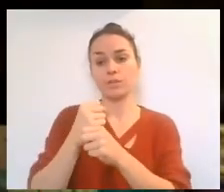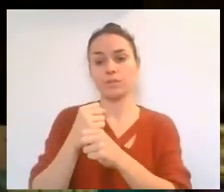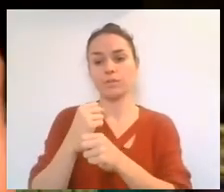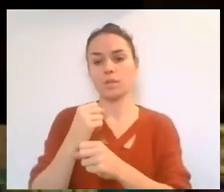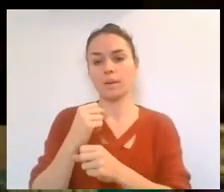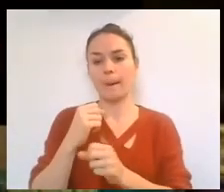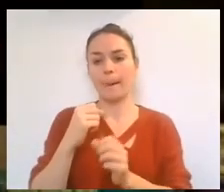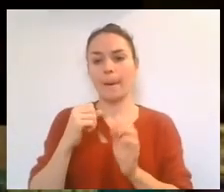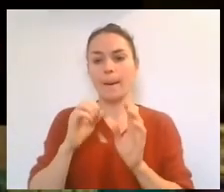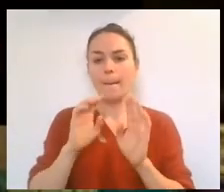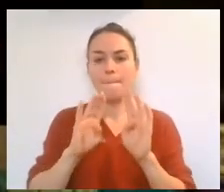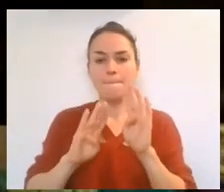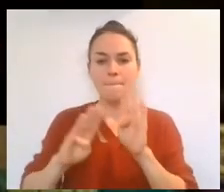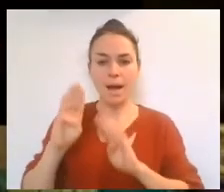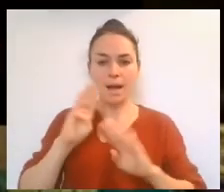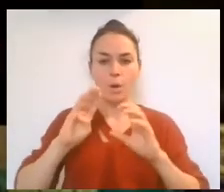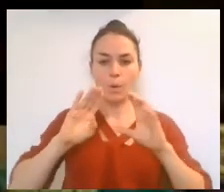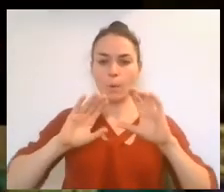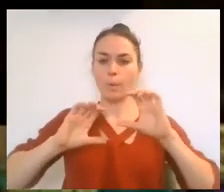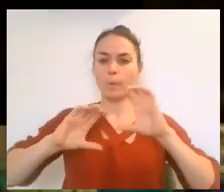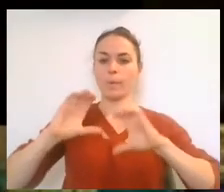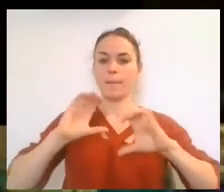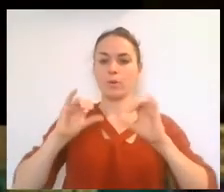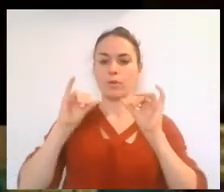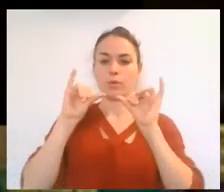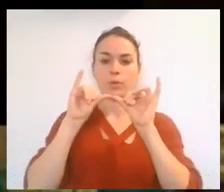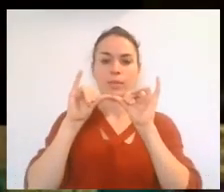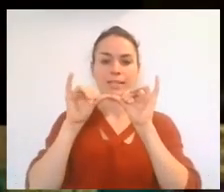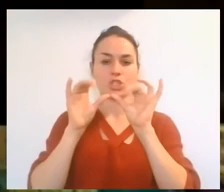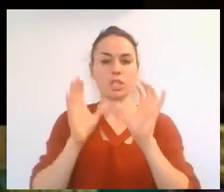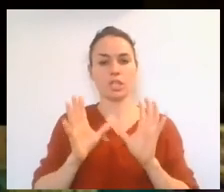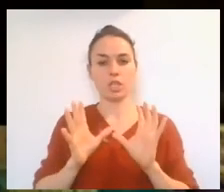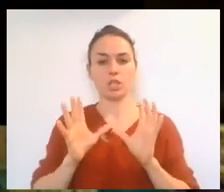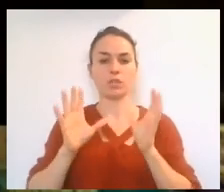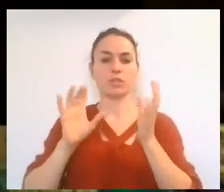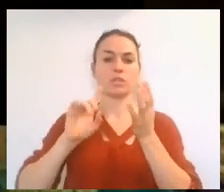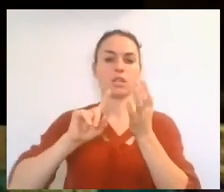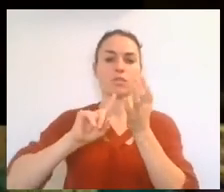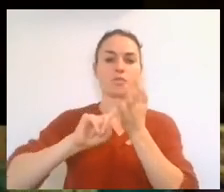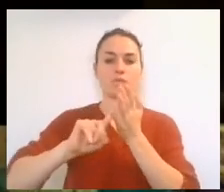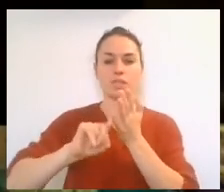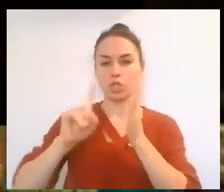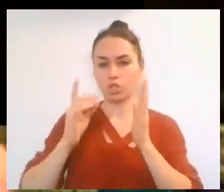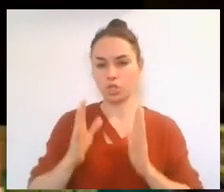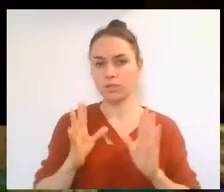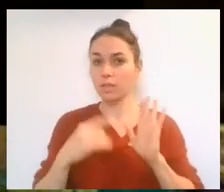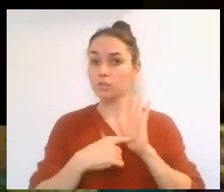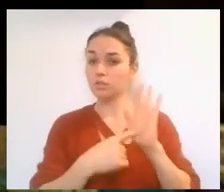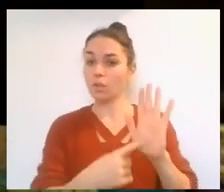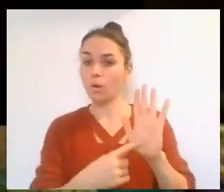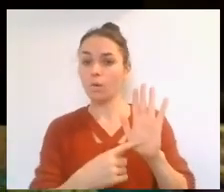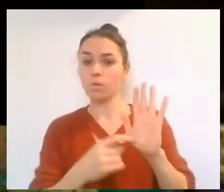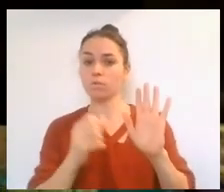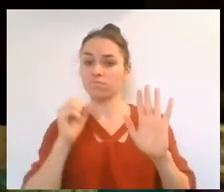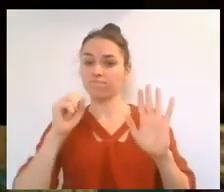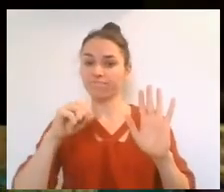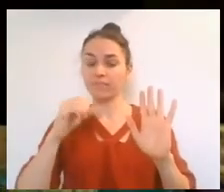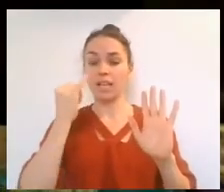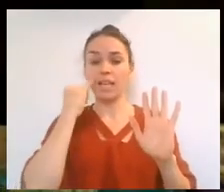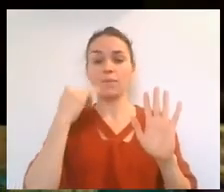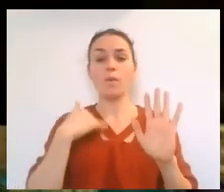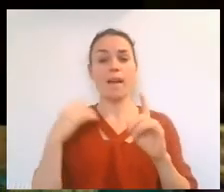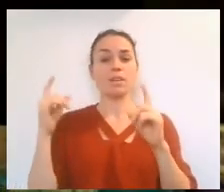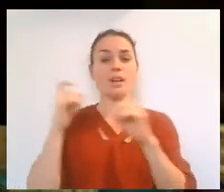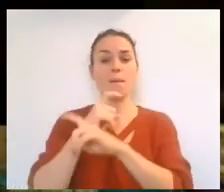biochemical engineers, researchers have demonstrated that if you take complex molecules